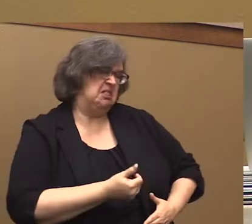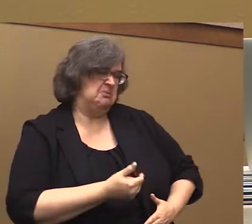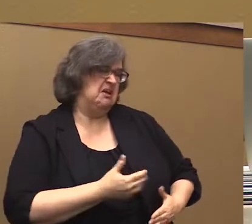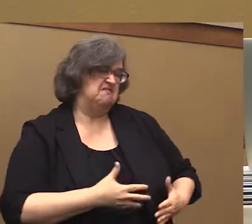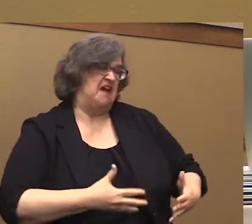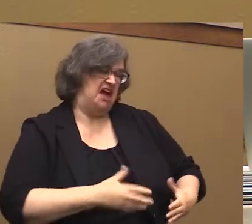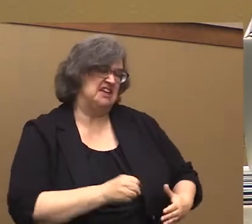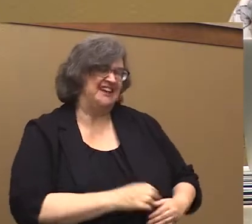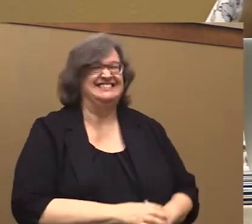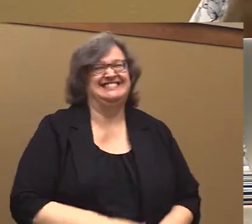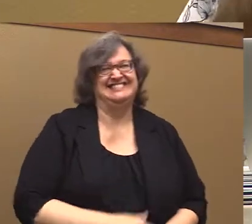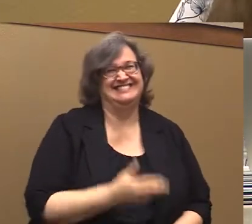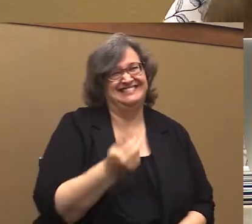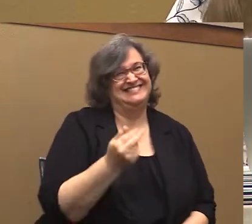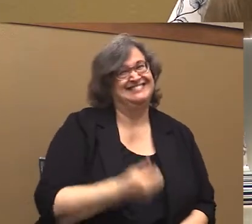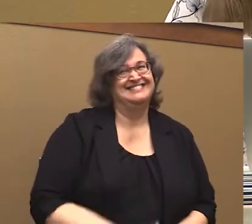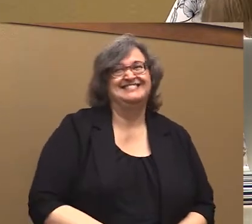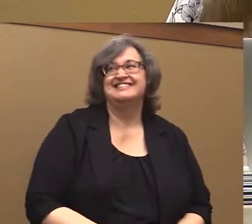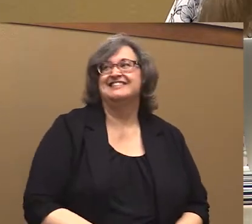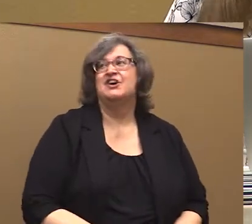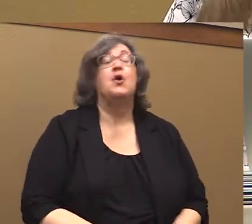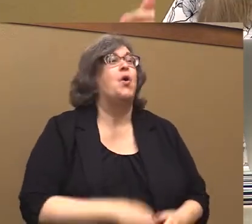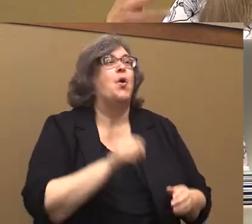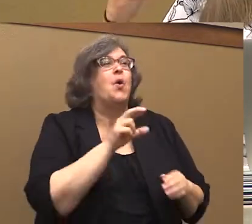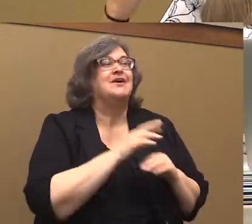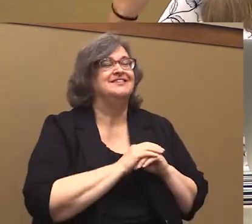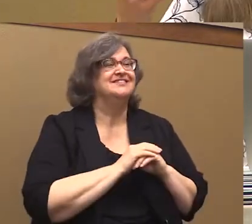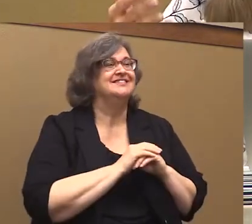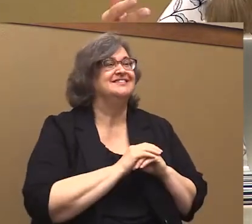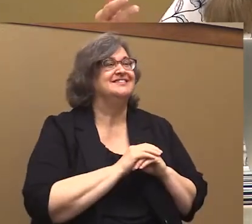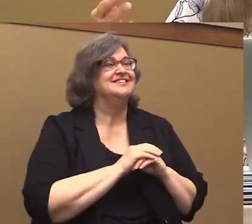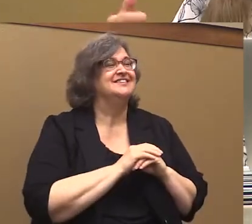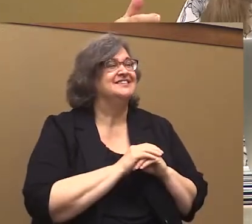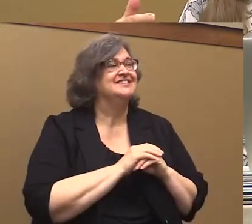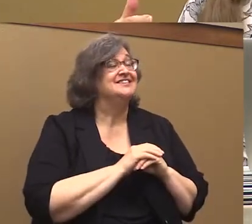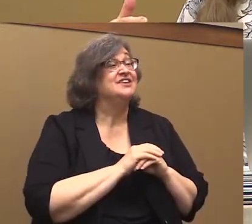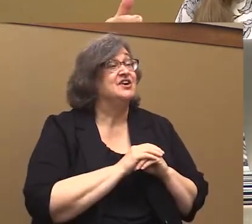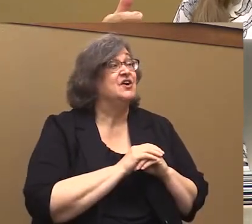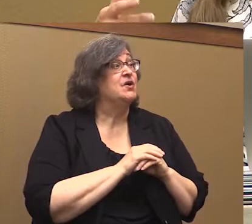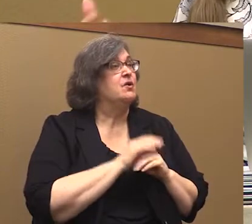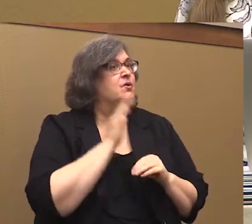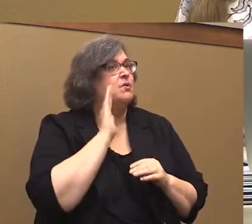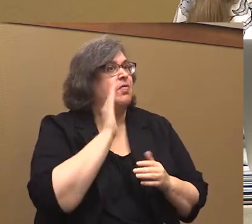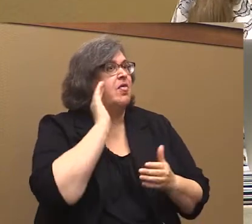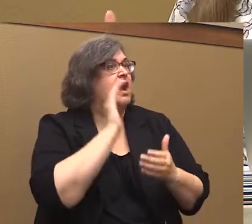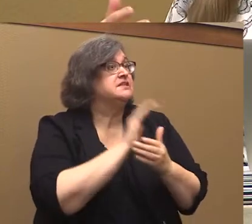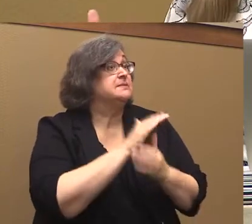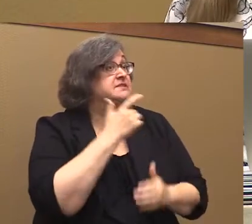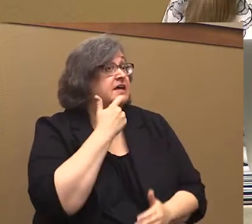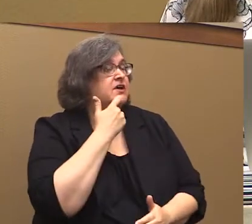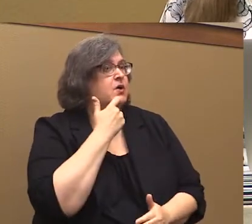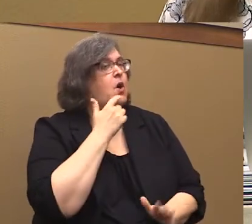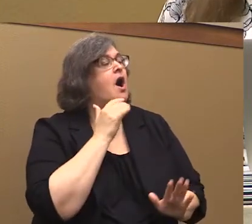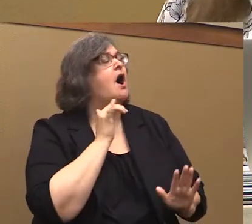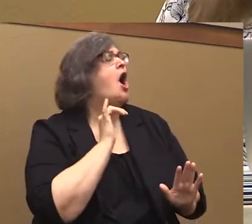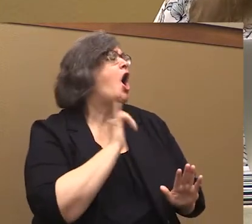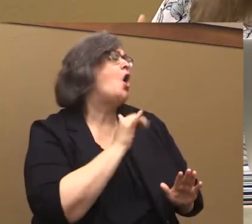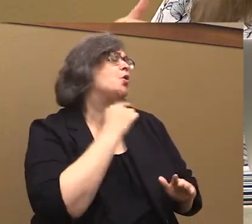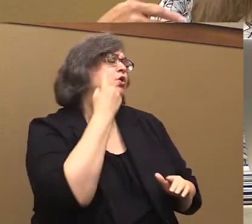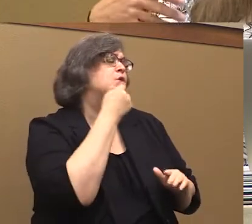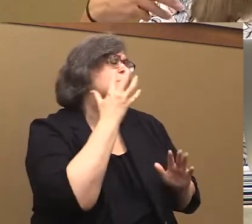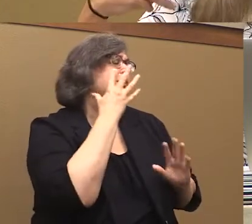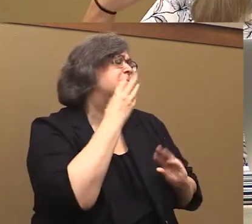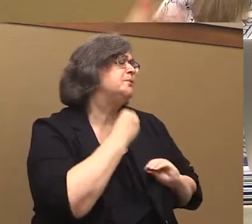stomach area? Or should should the husband say,